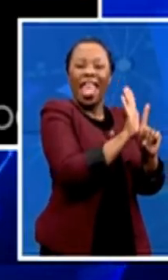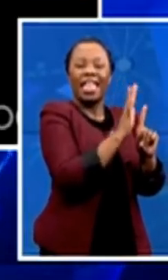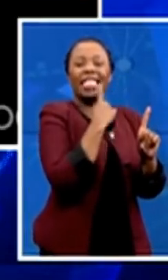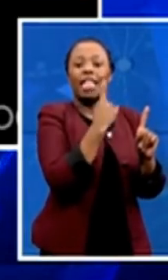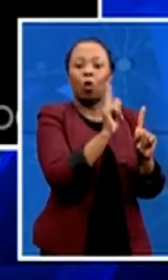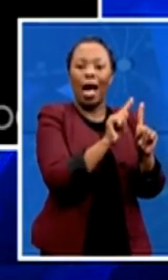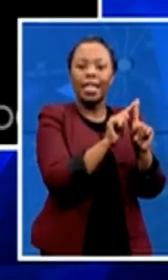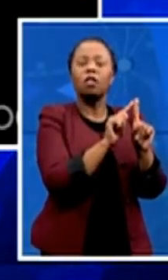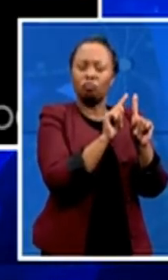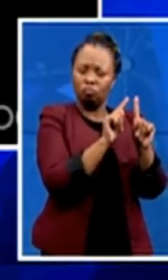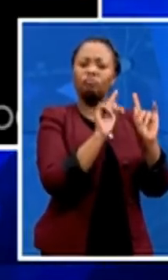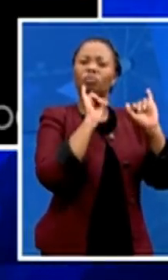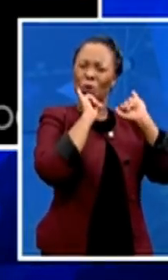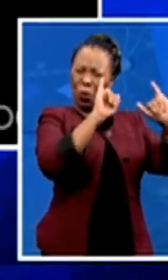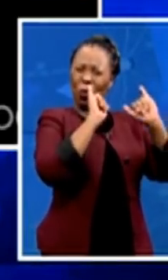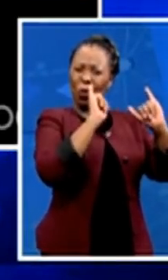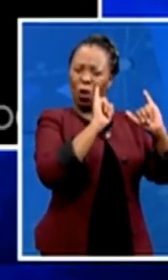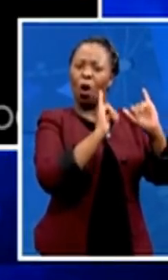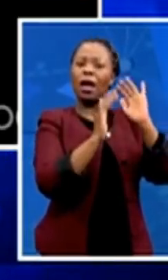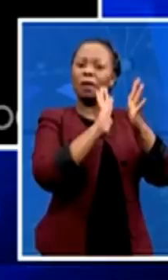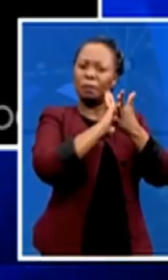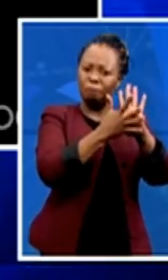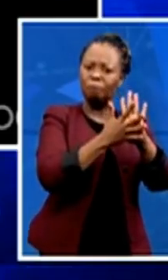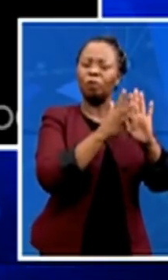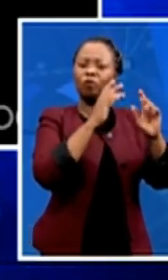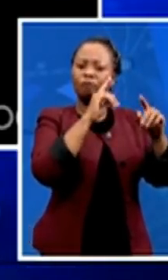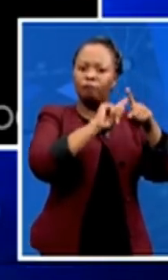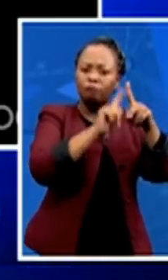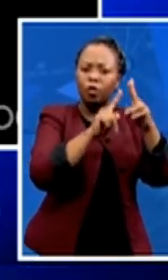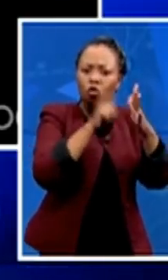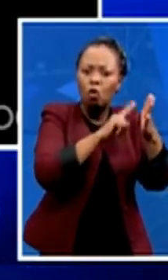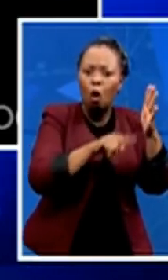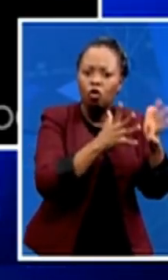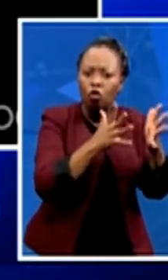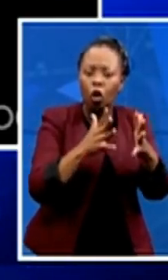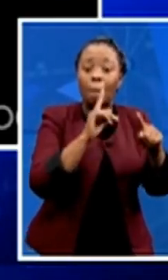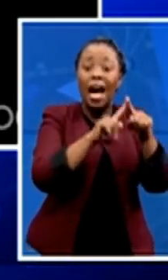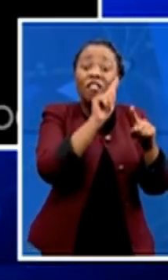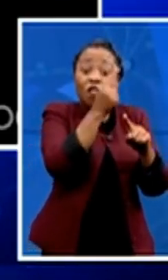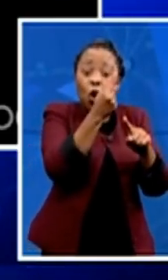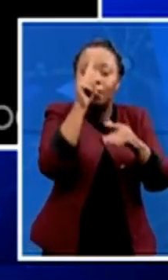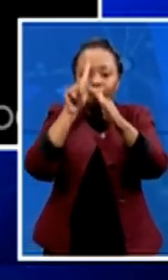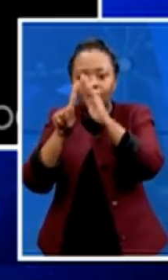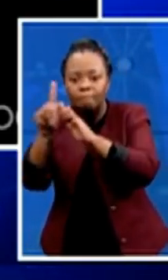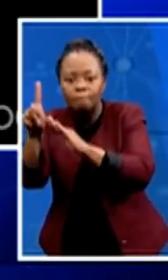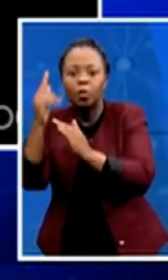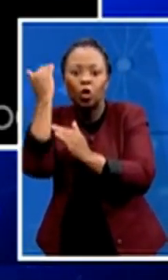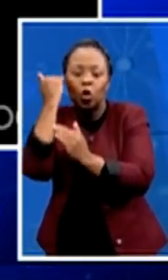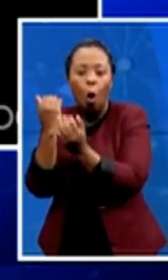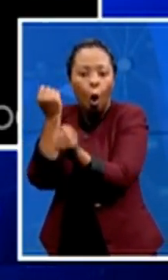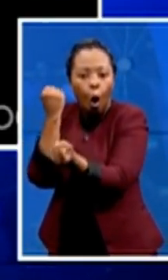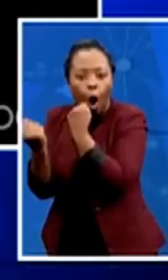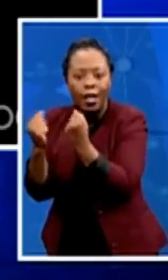been scurrilous and all that, but you're going to go to the magistrate's court, you're going to go to the High Court, you're going to go to